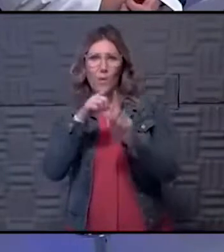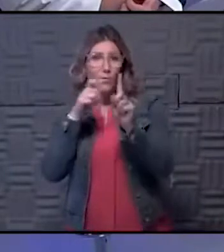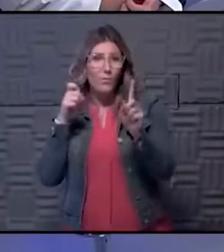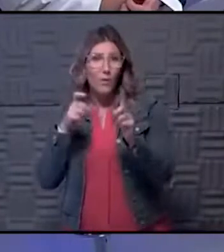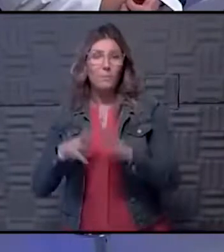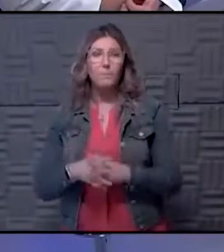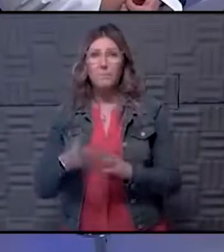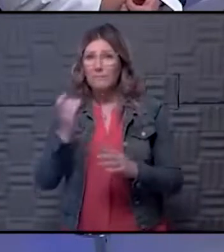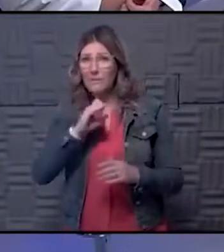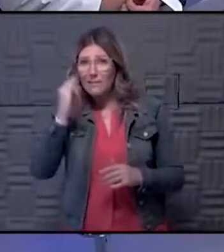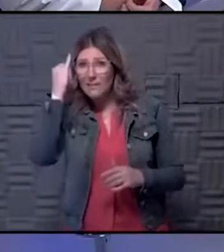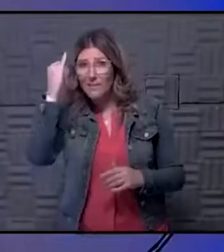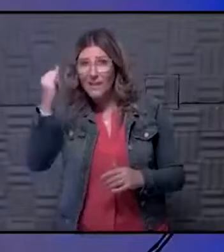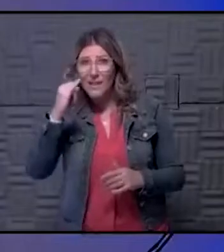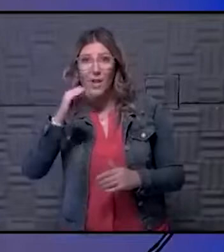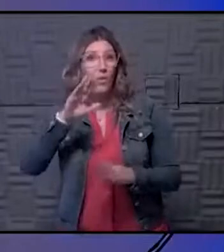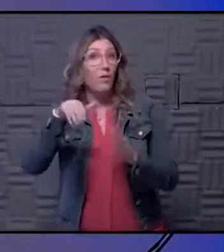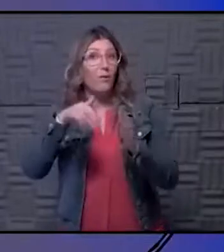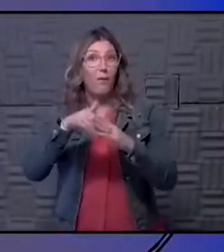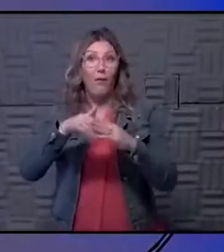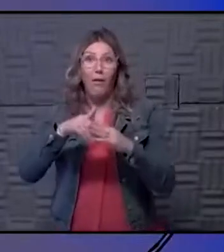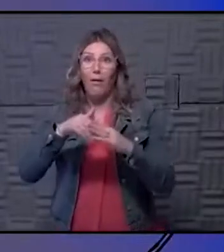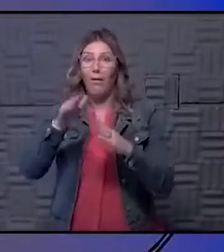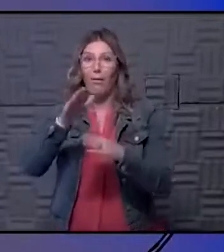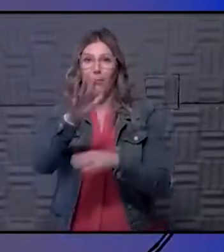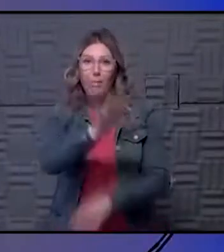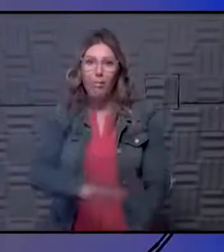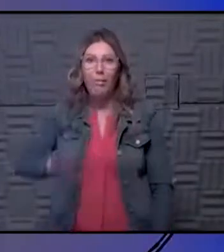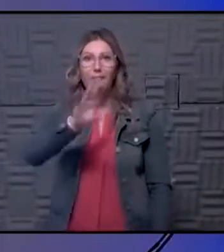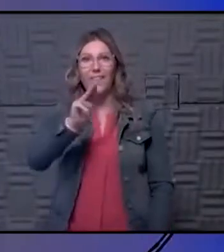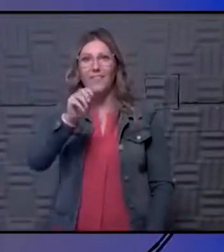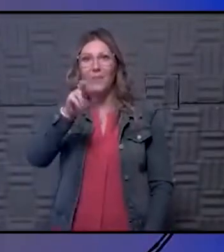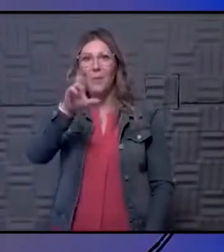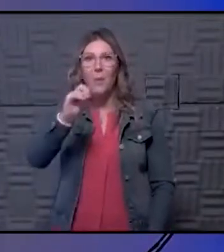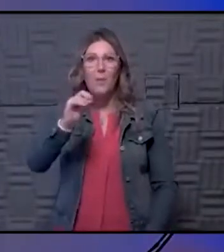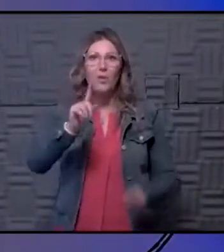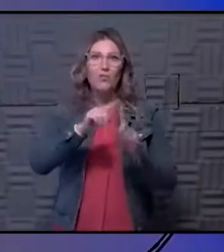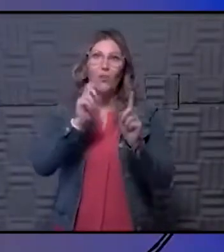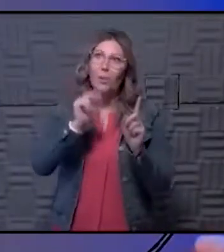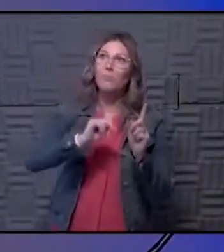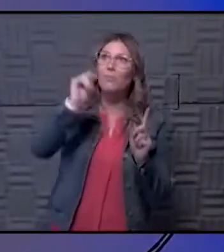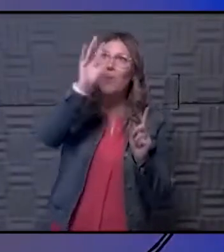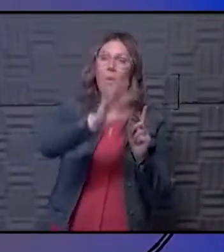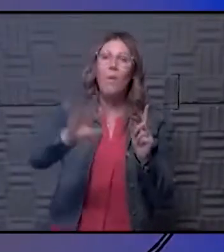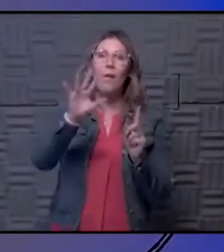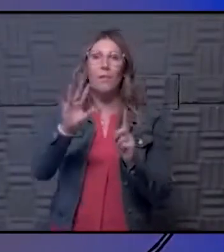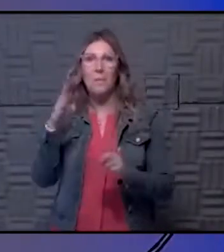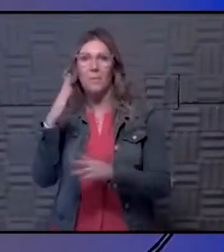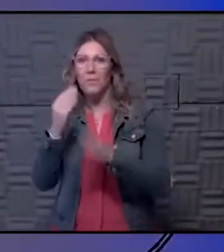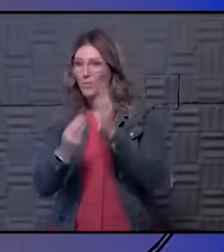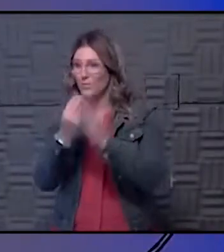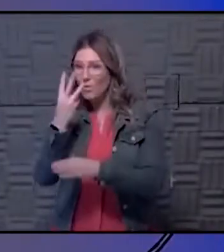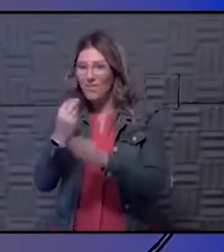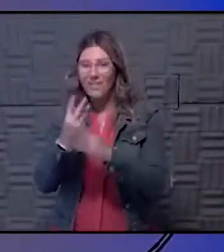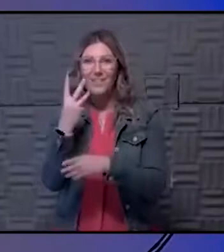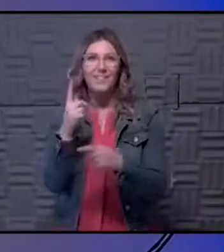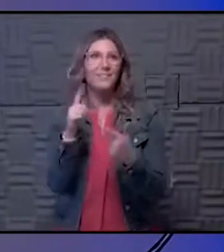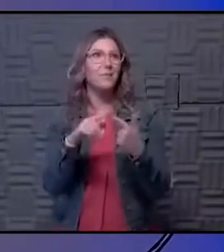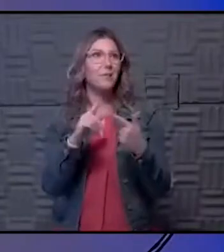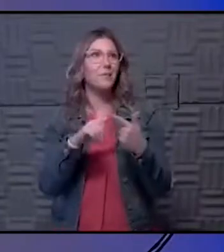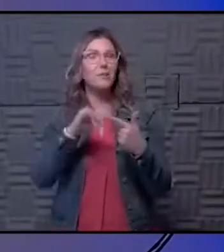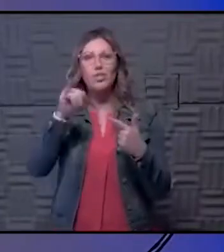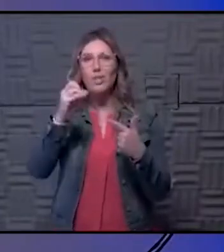Do you have any idea? All corners of the metro. We've got folks that come from the Northland, Blue Springs, Johnson